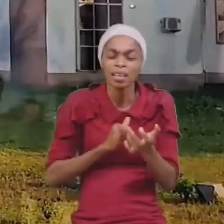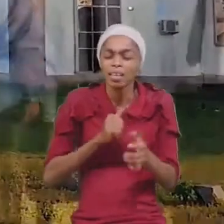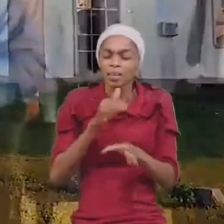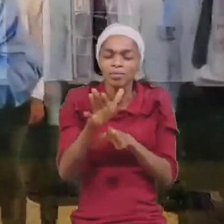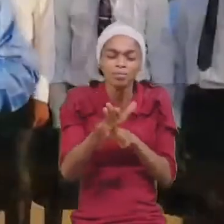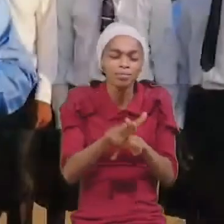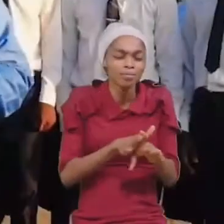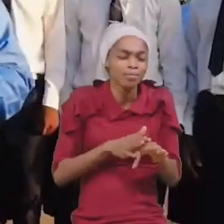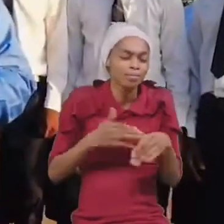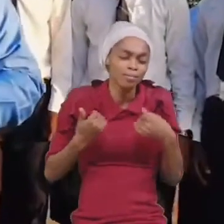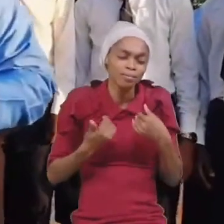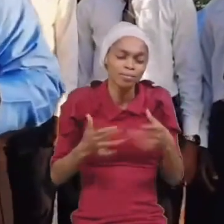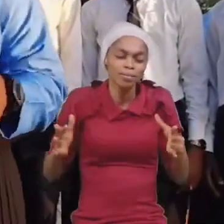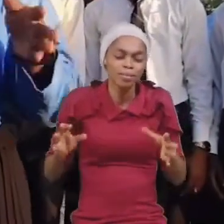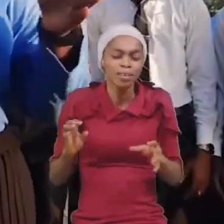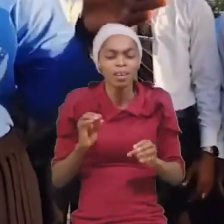drifting,